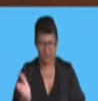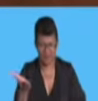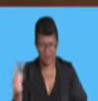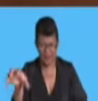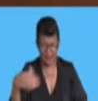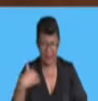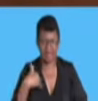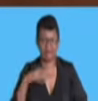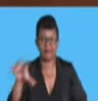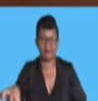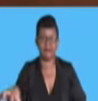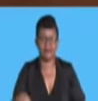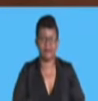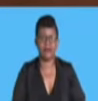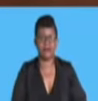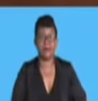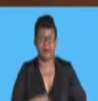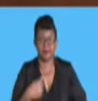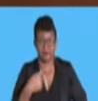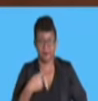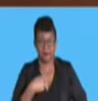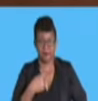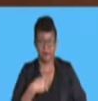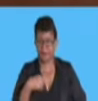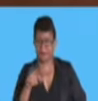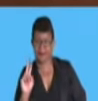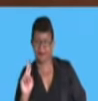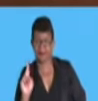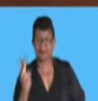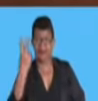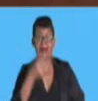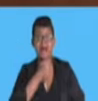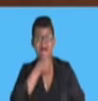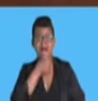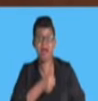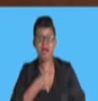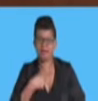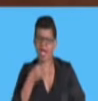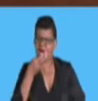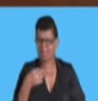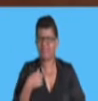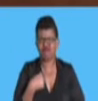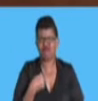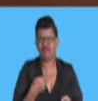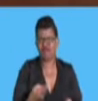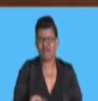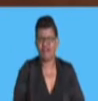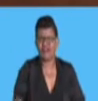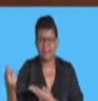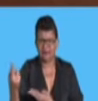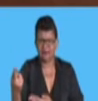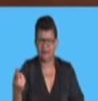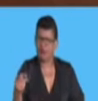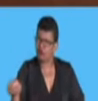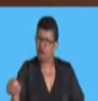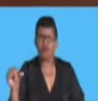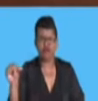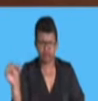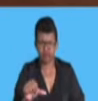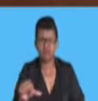My second company commander, whom I also recommended for the same award of the Military Cross, and who received it in the Queen's Honours List in